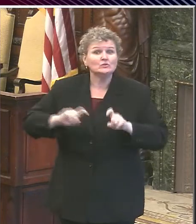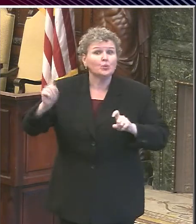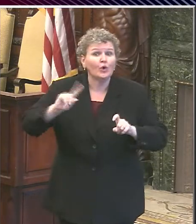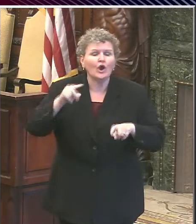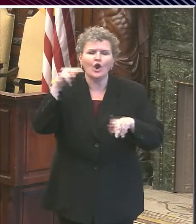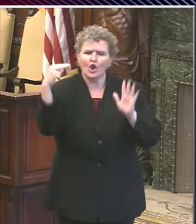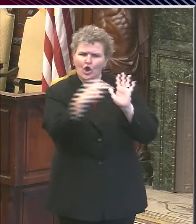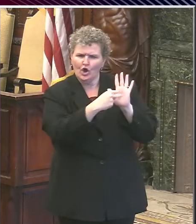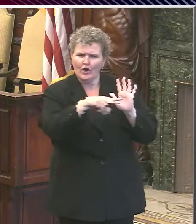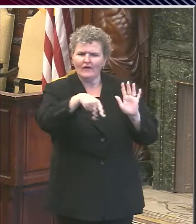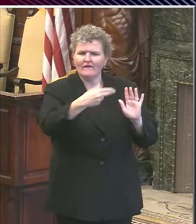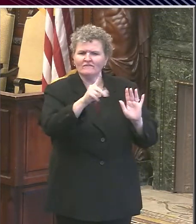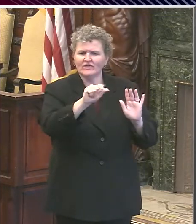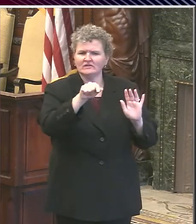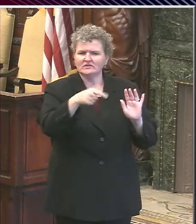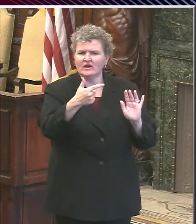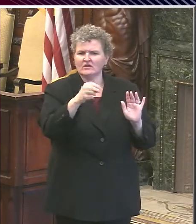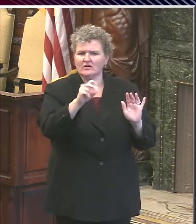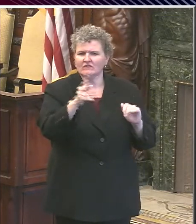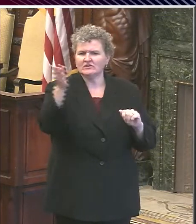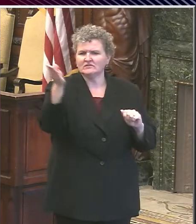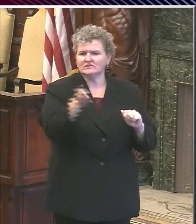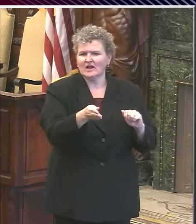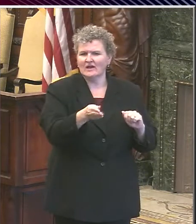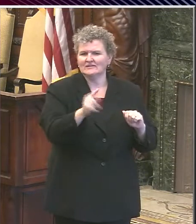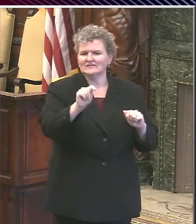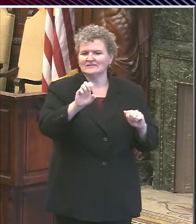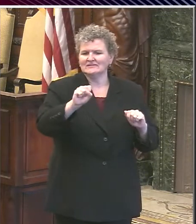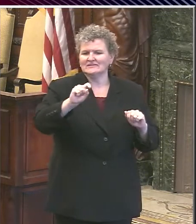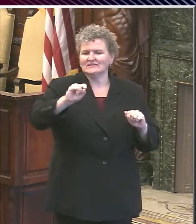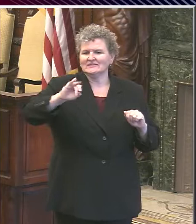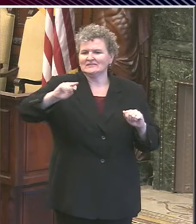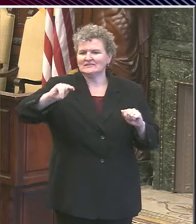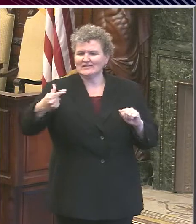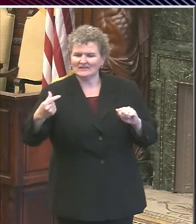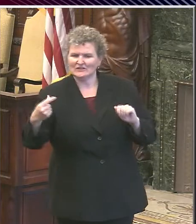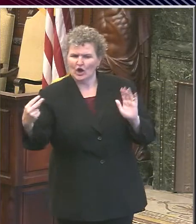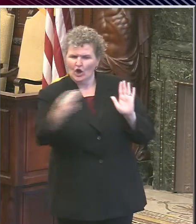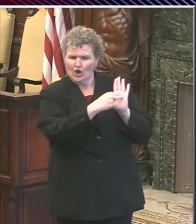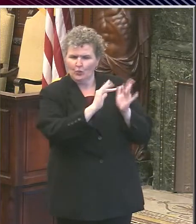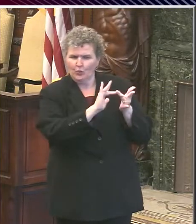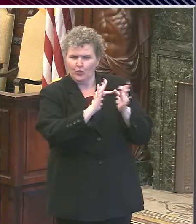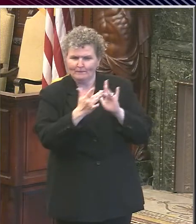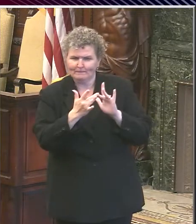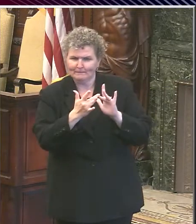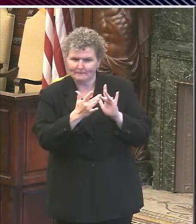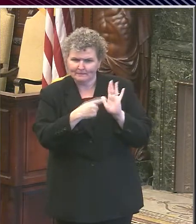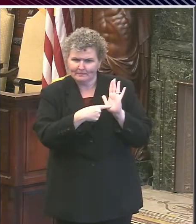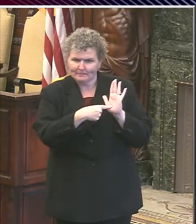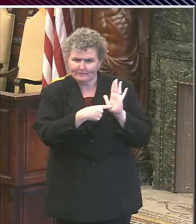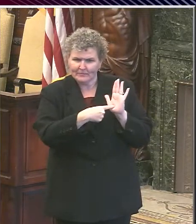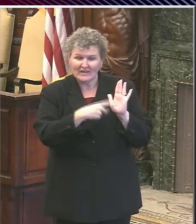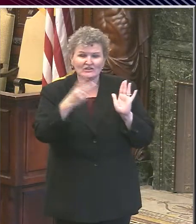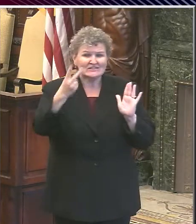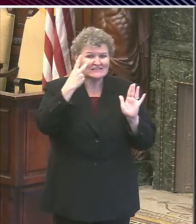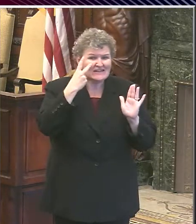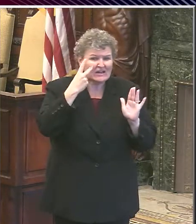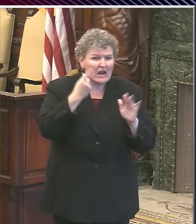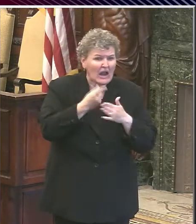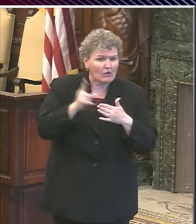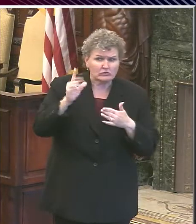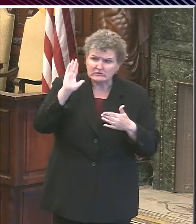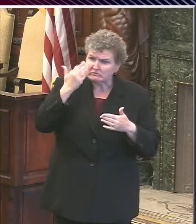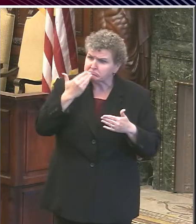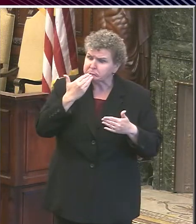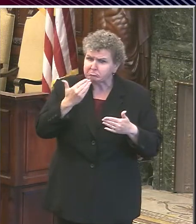www.phila.gov/testing. If you look at our website, you'll also see that our numbers on mask use are looking good. Last week, 90% of the people we